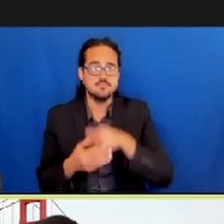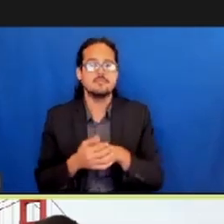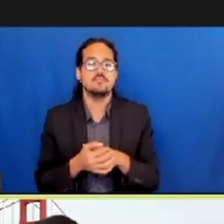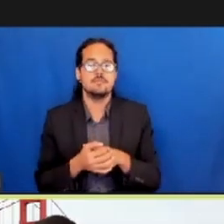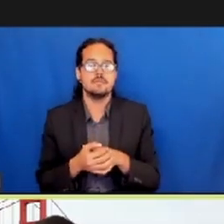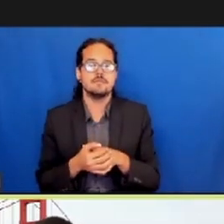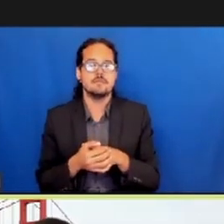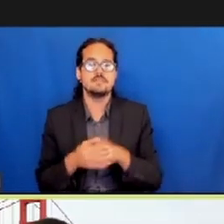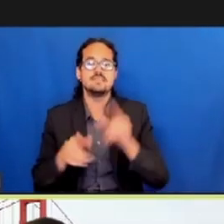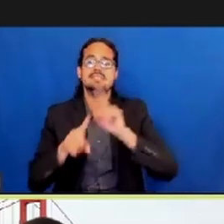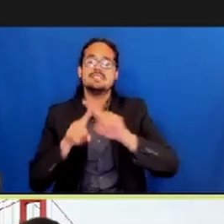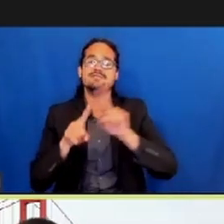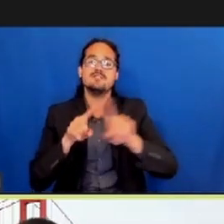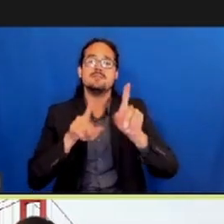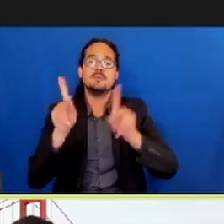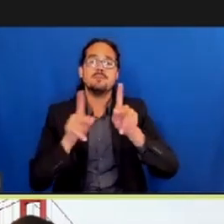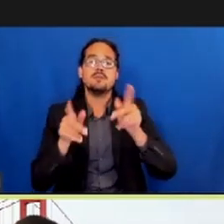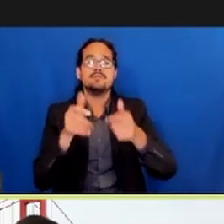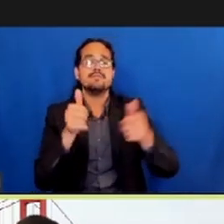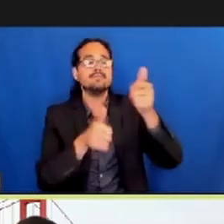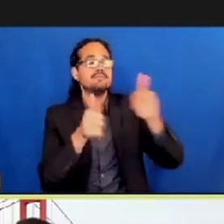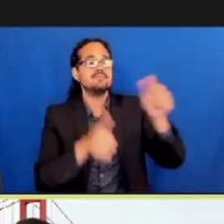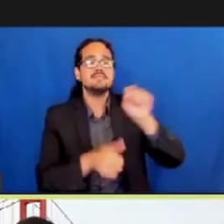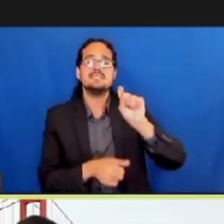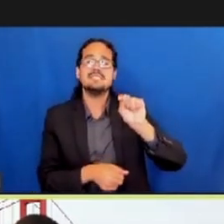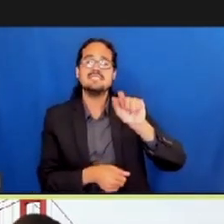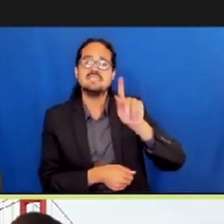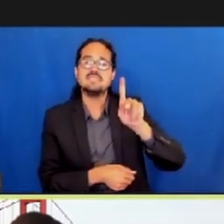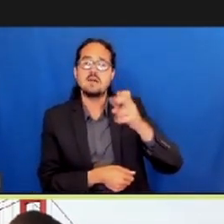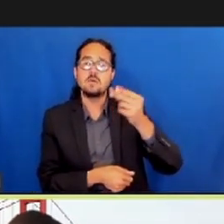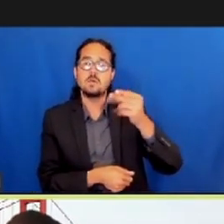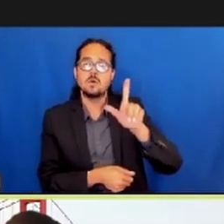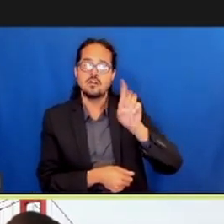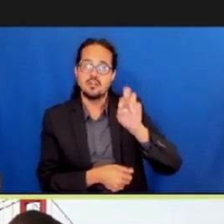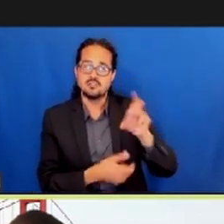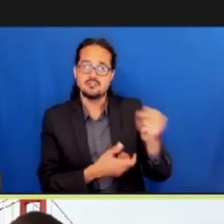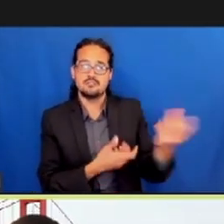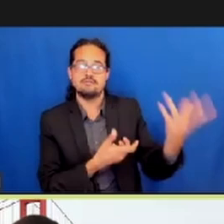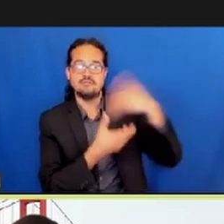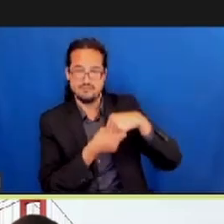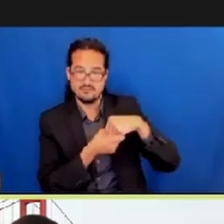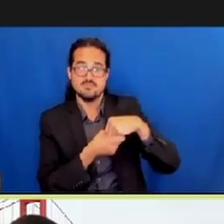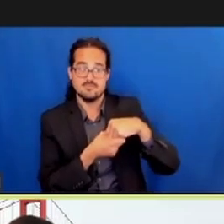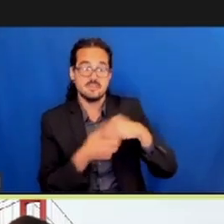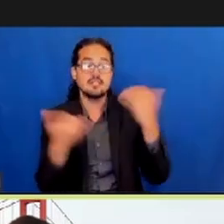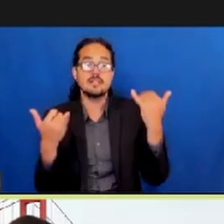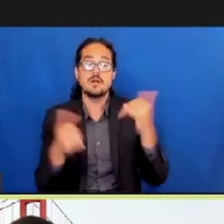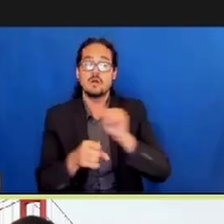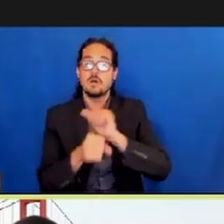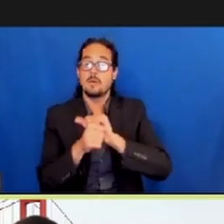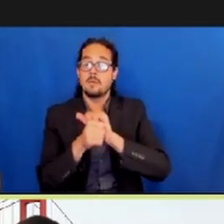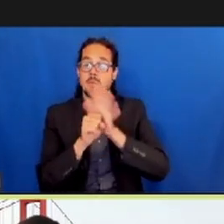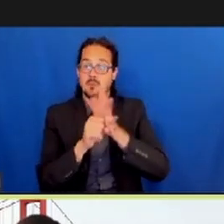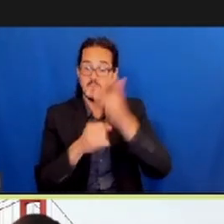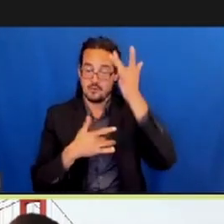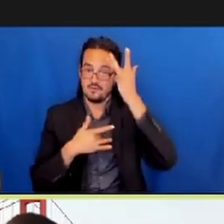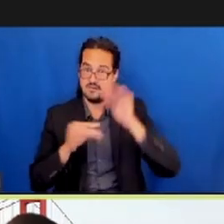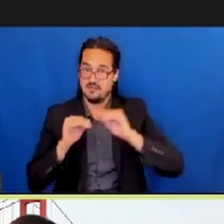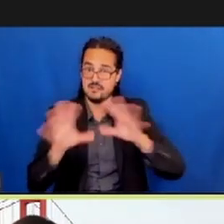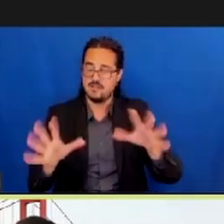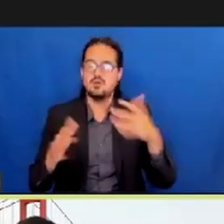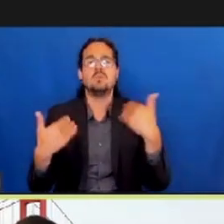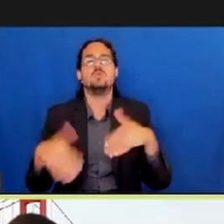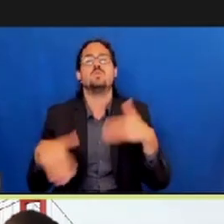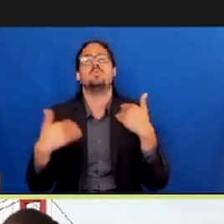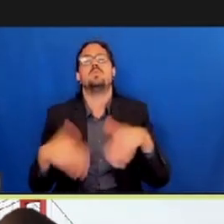So the pandemic has been and remains an incredible challenge for so many of us here in our community. Yet that